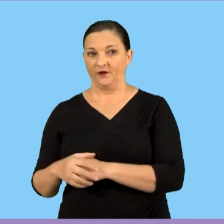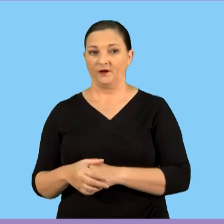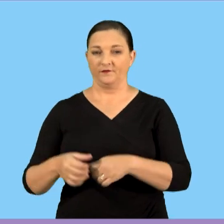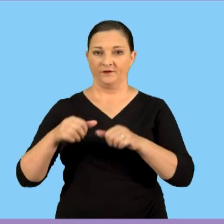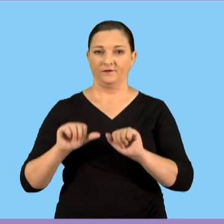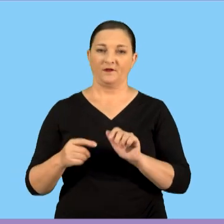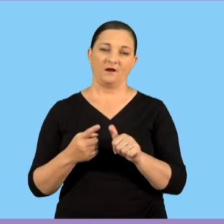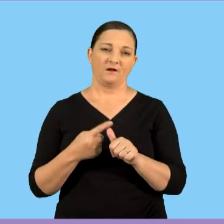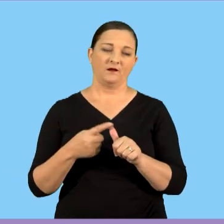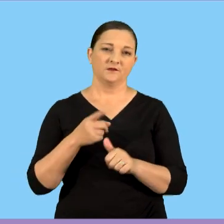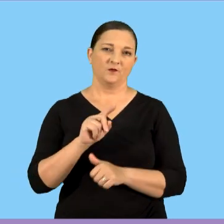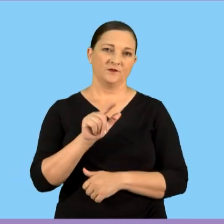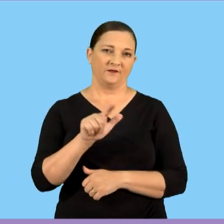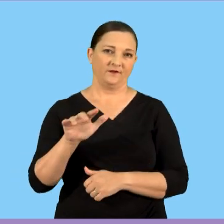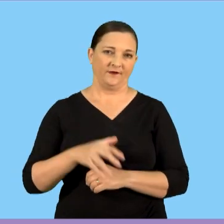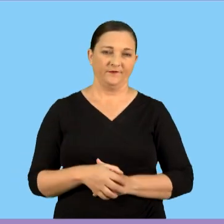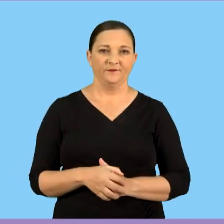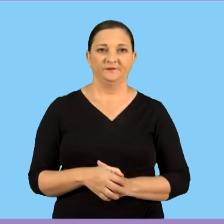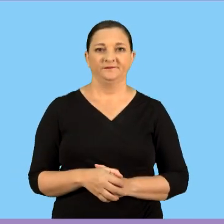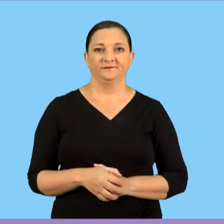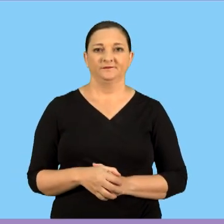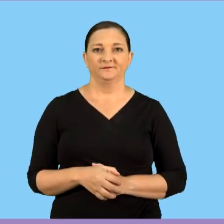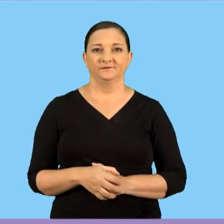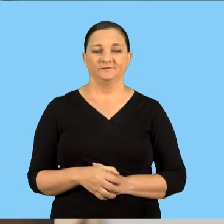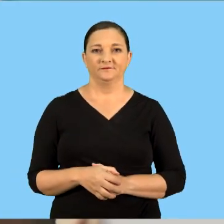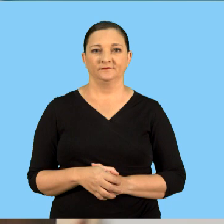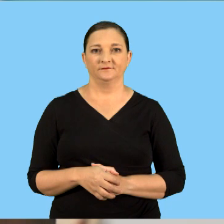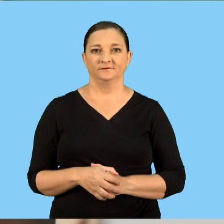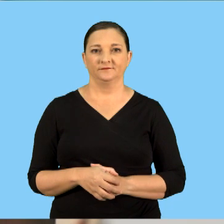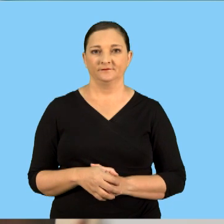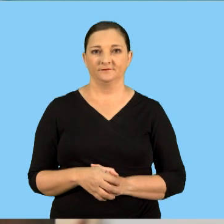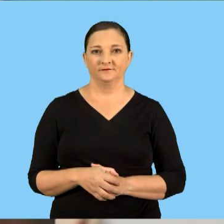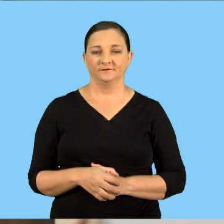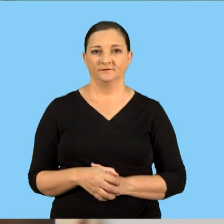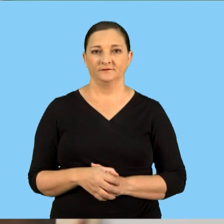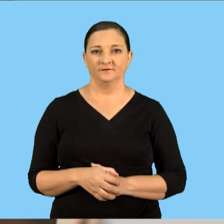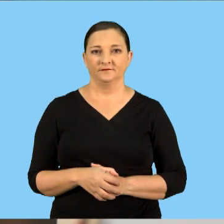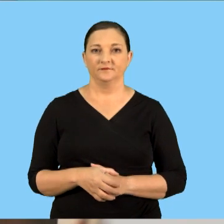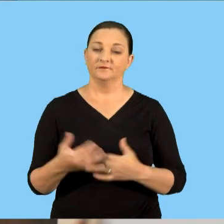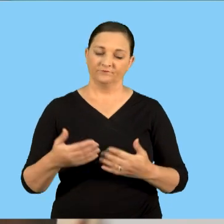us a nice 75. Okay.